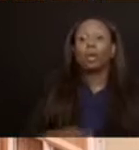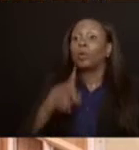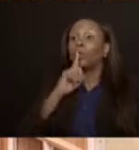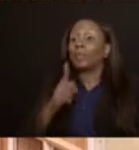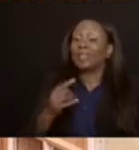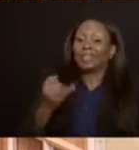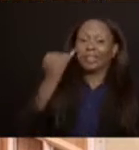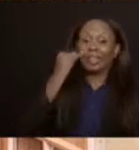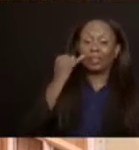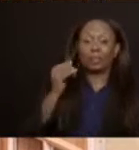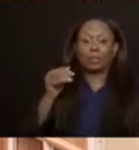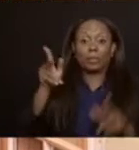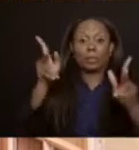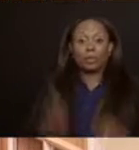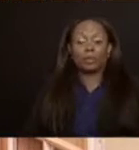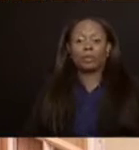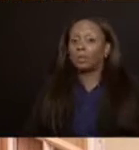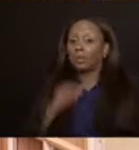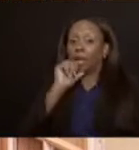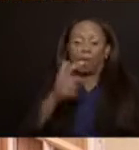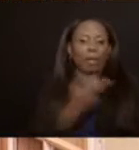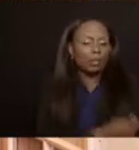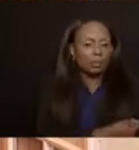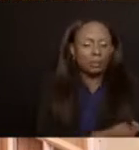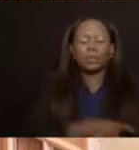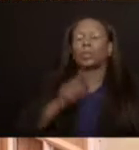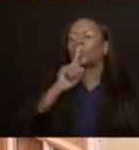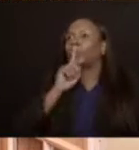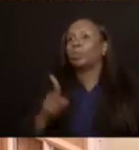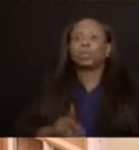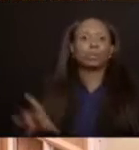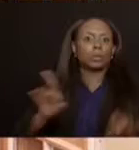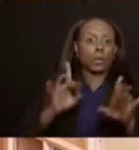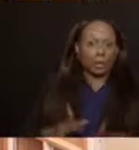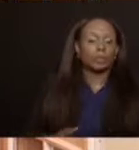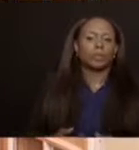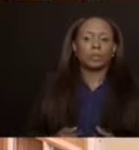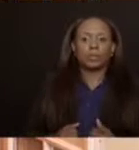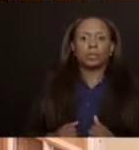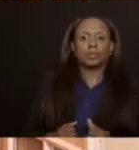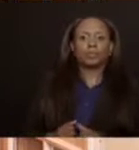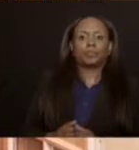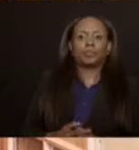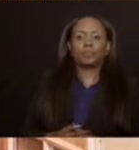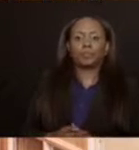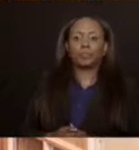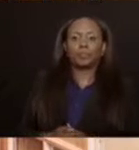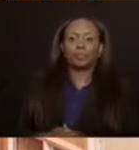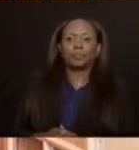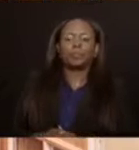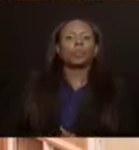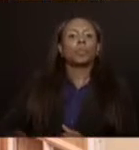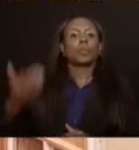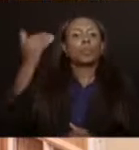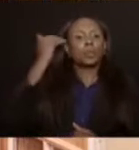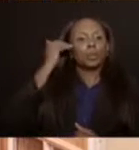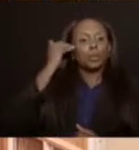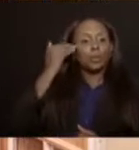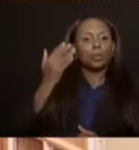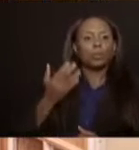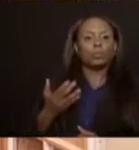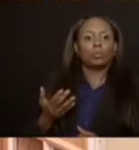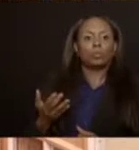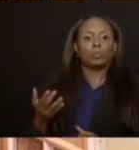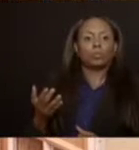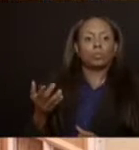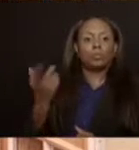do its damage among the households. We have no doubt that it doesn't get there by itself, and therefore that is